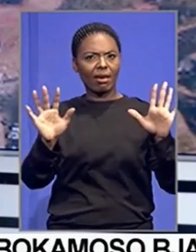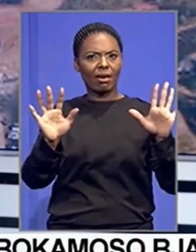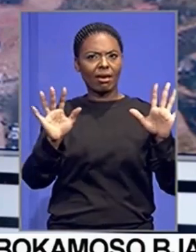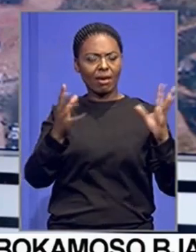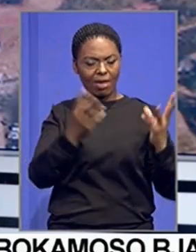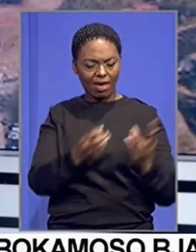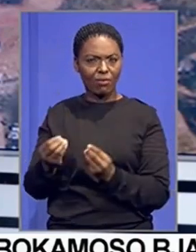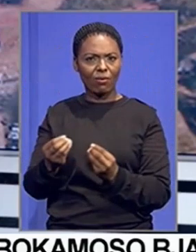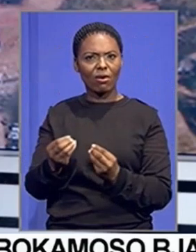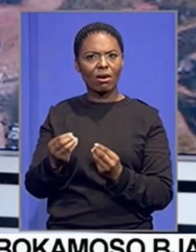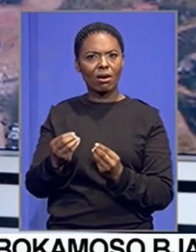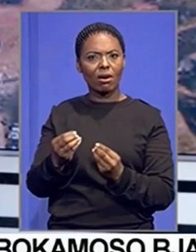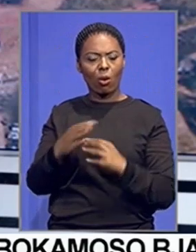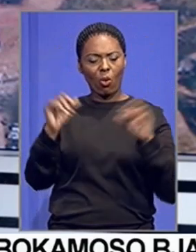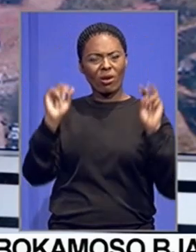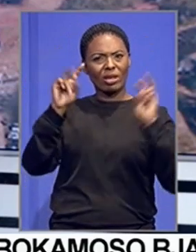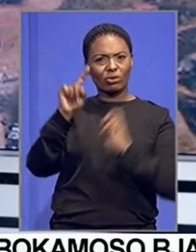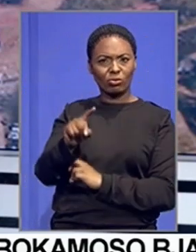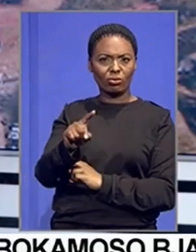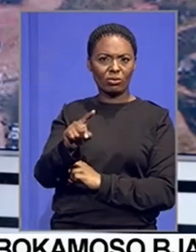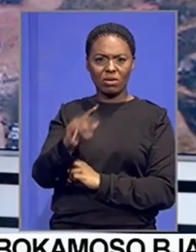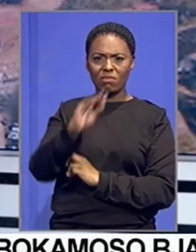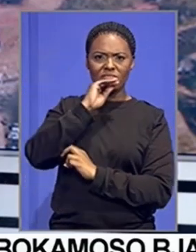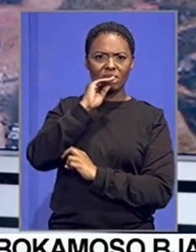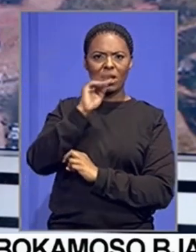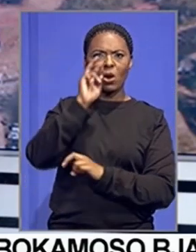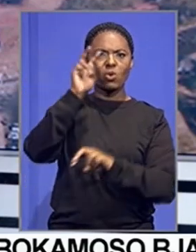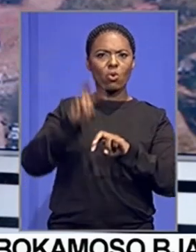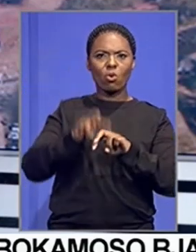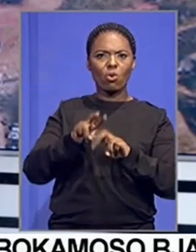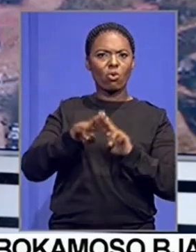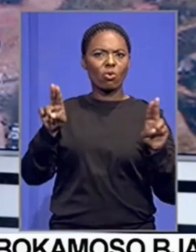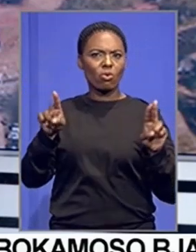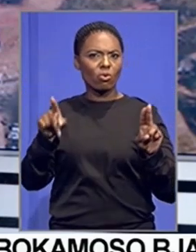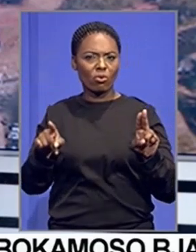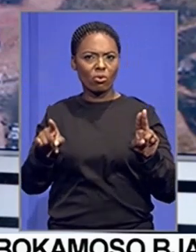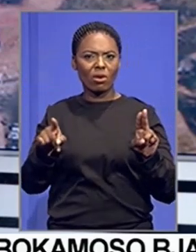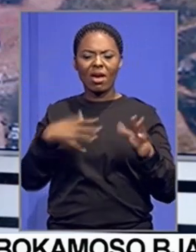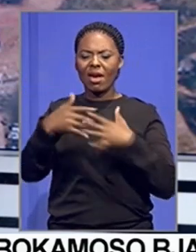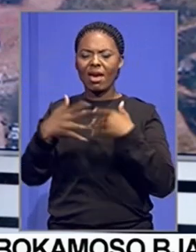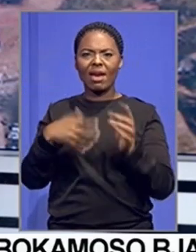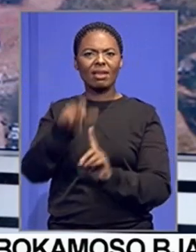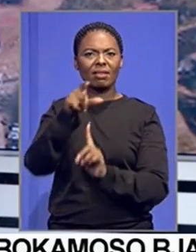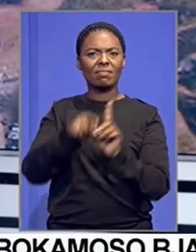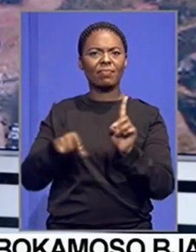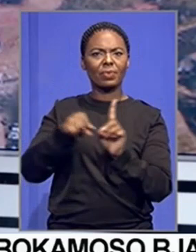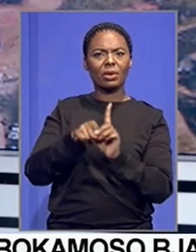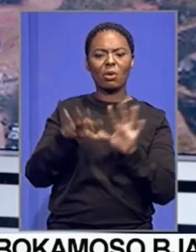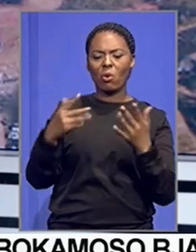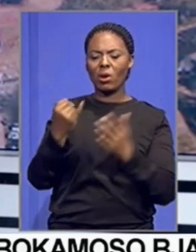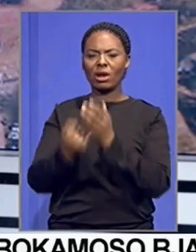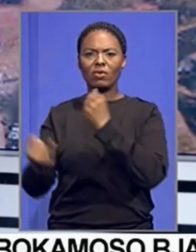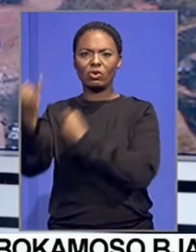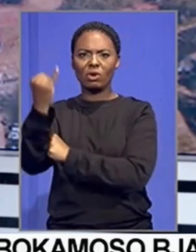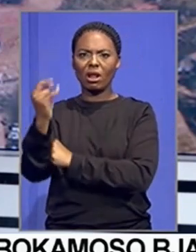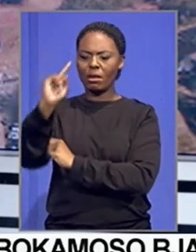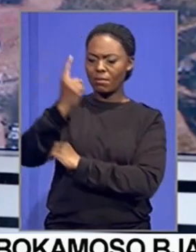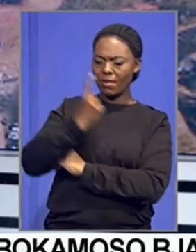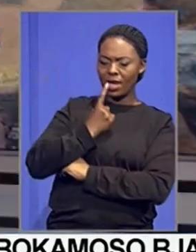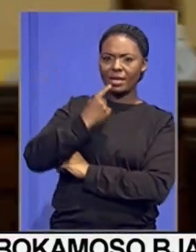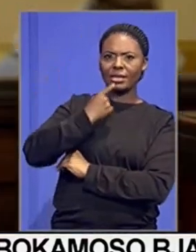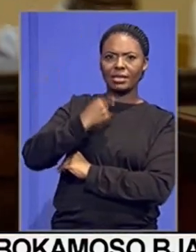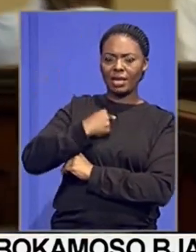the matter. There would be no need for anyone to come and say to me, step